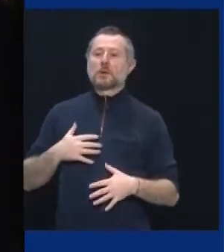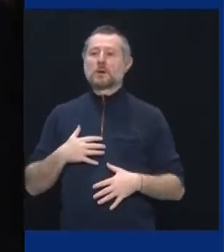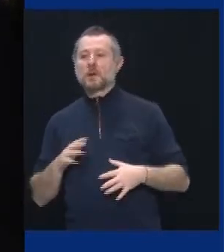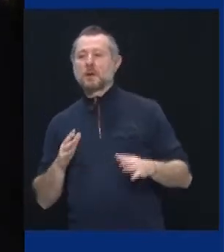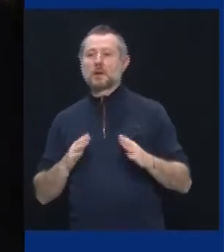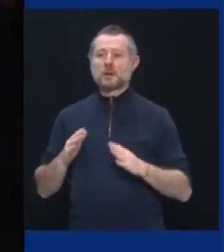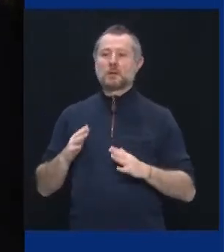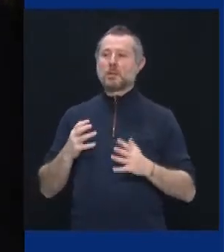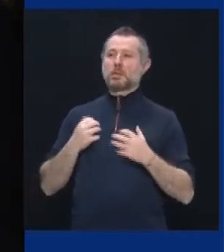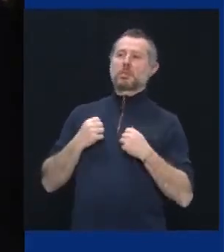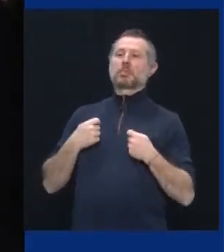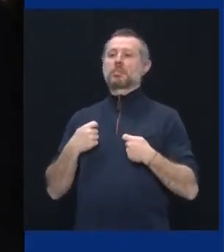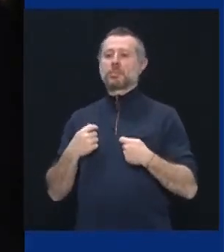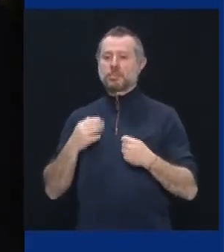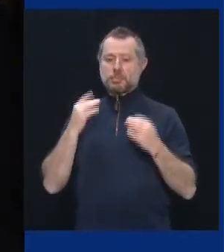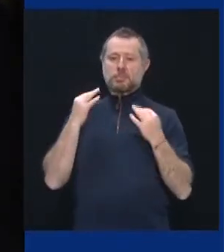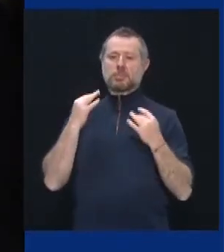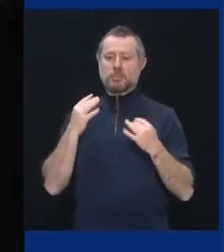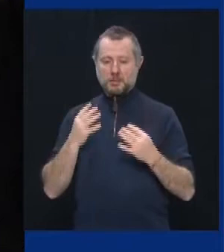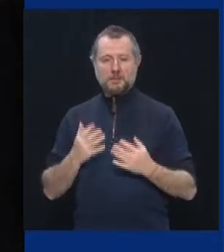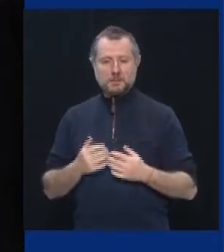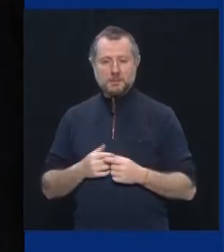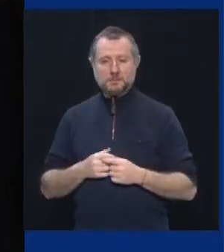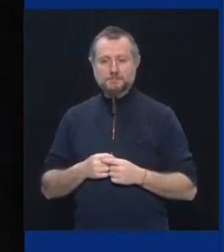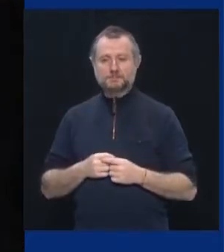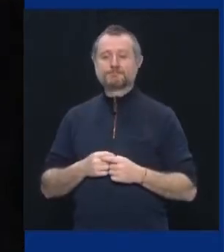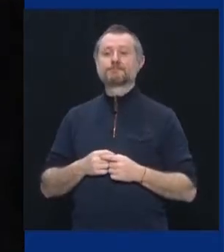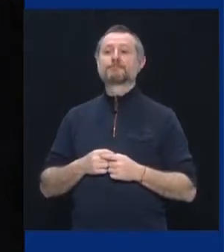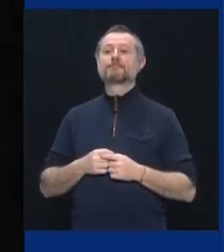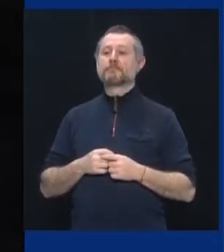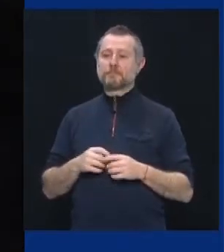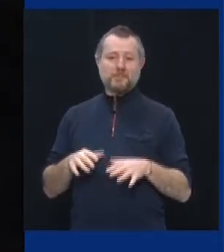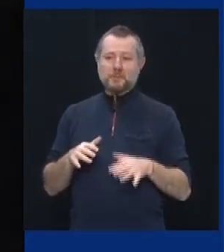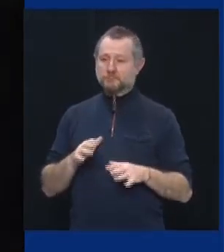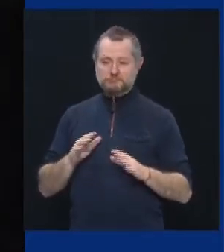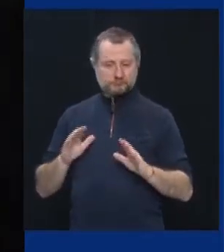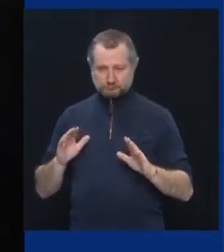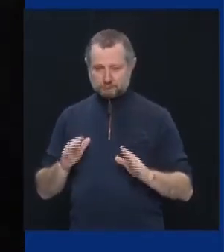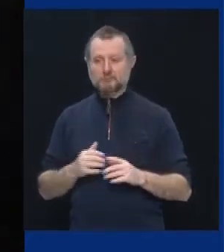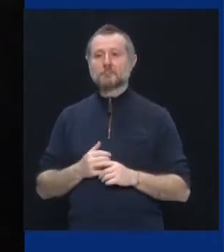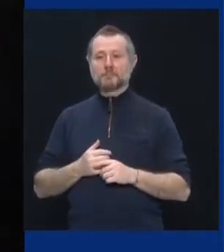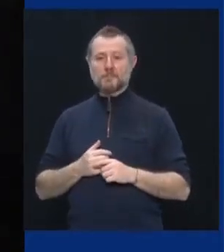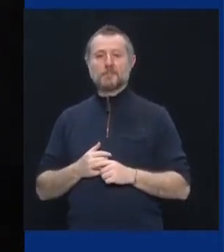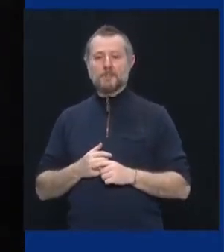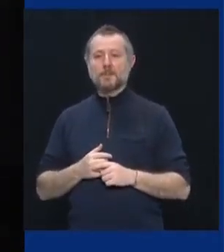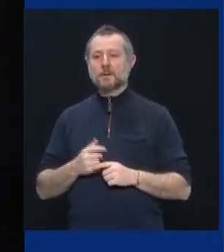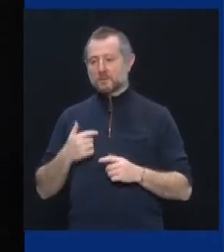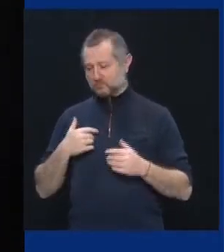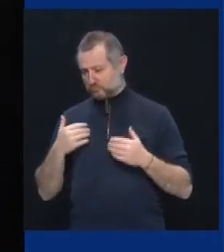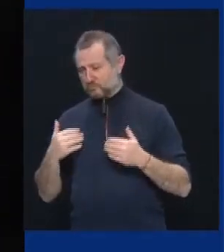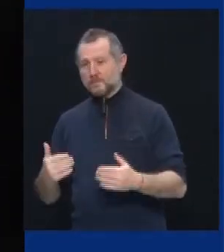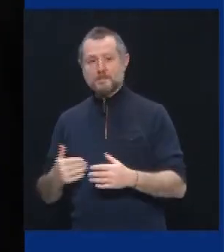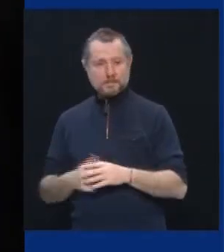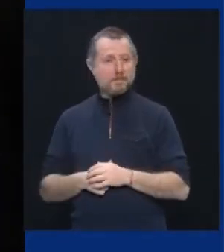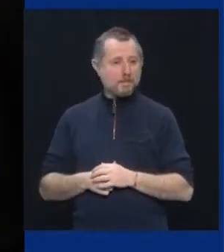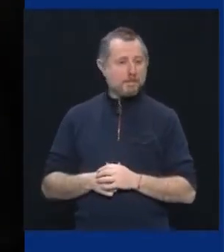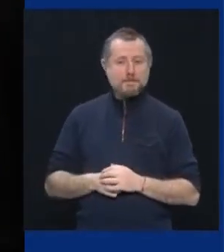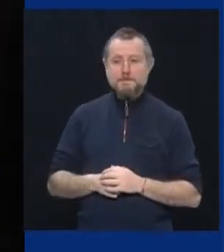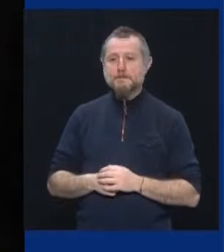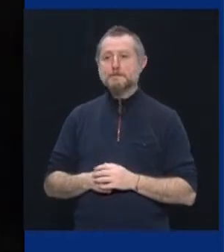me, consume me, and paralyze me into inaction. We